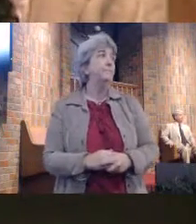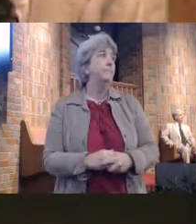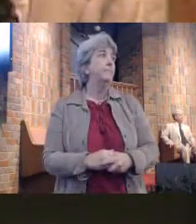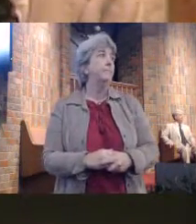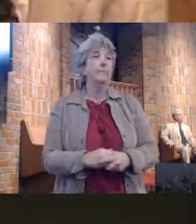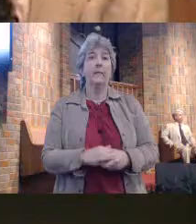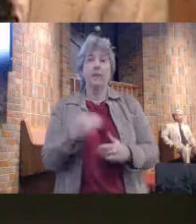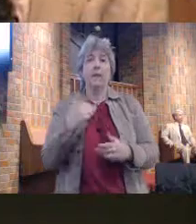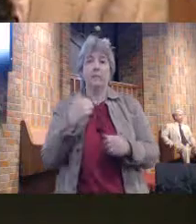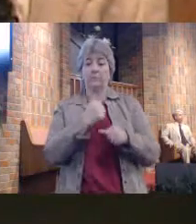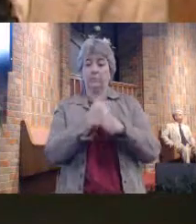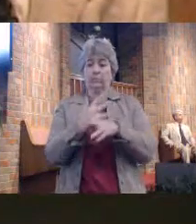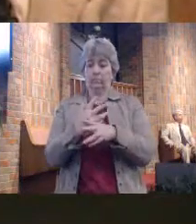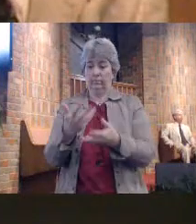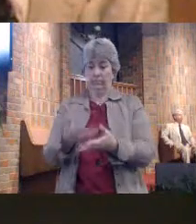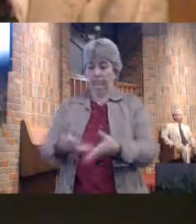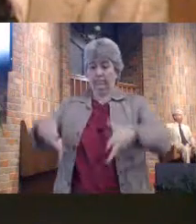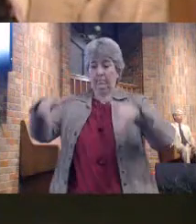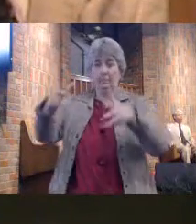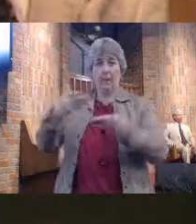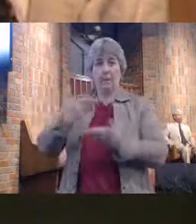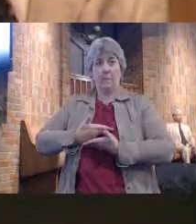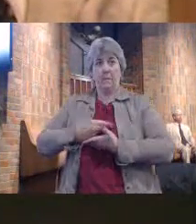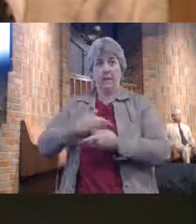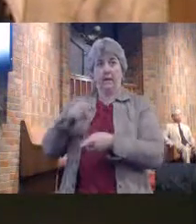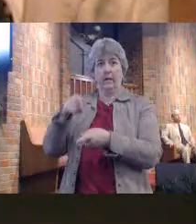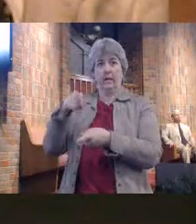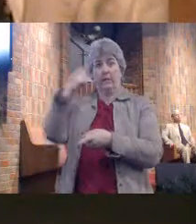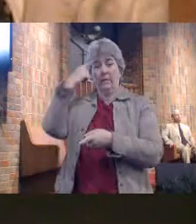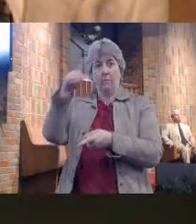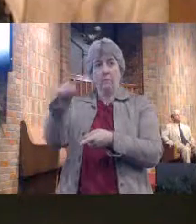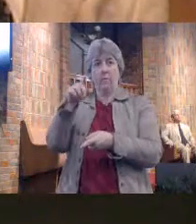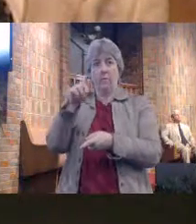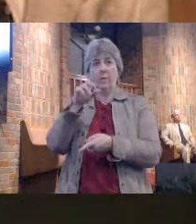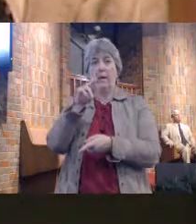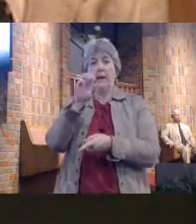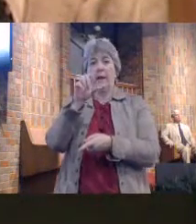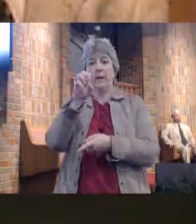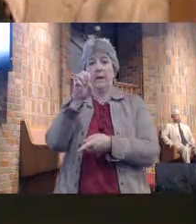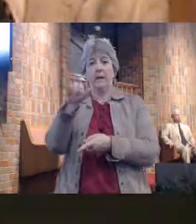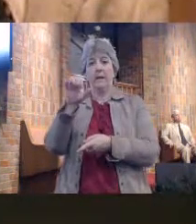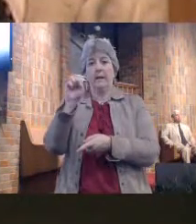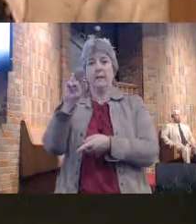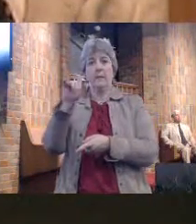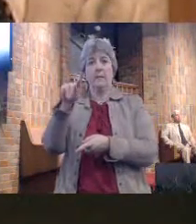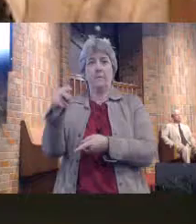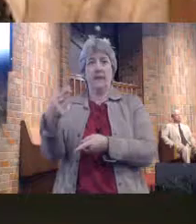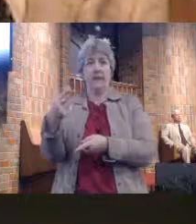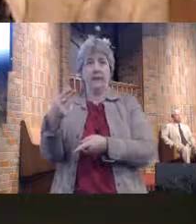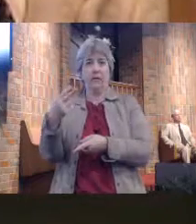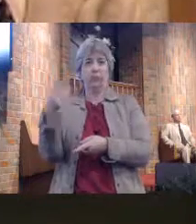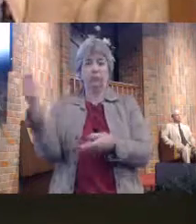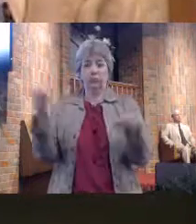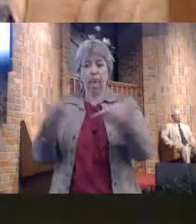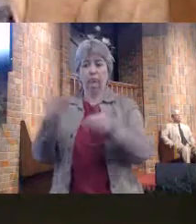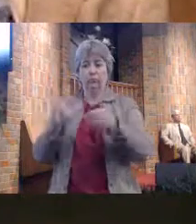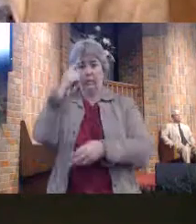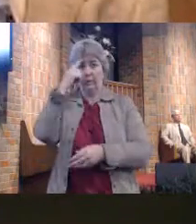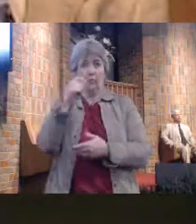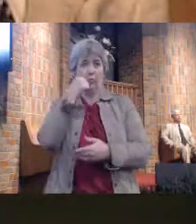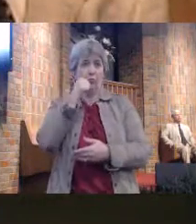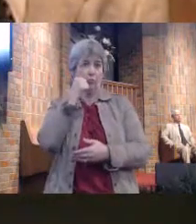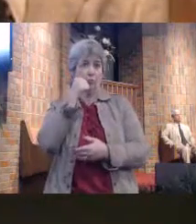being prepared for Jason and Kelsey Smith. They're expecting a girl. This basket is located outside the secretary's office.